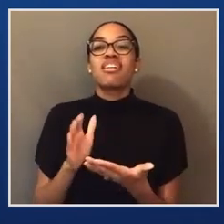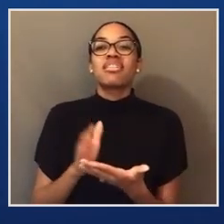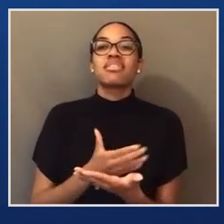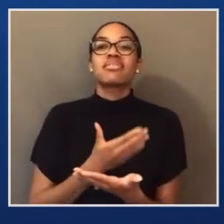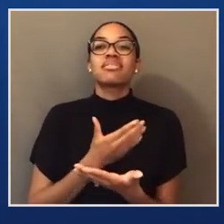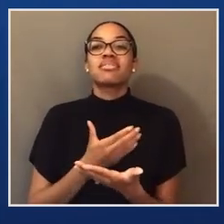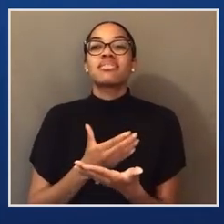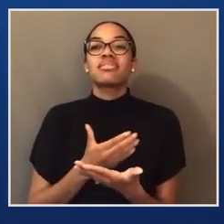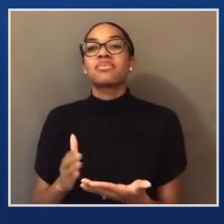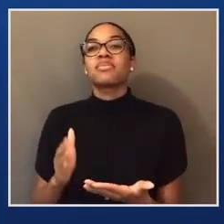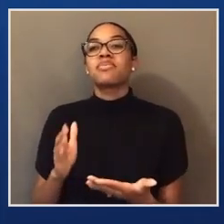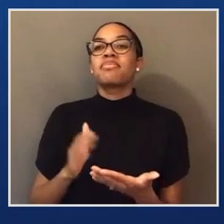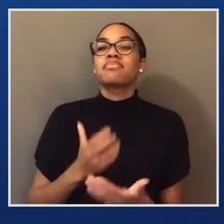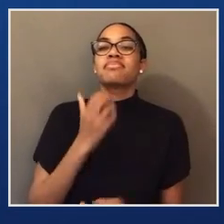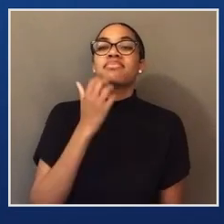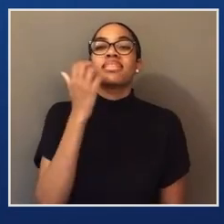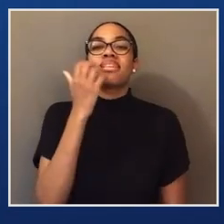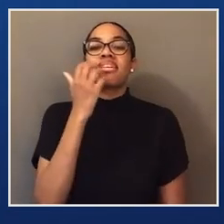Yeah,